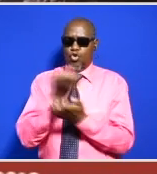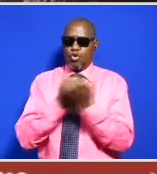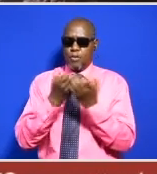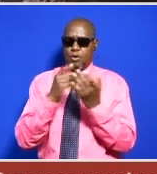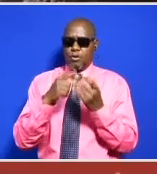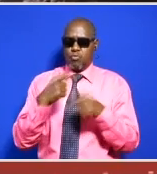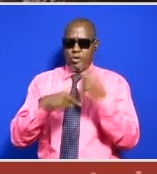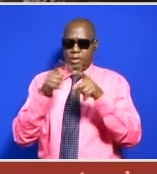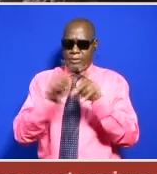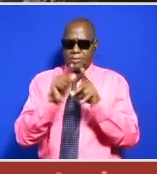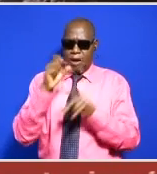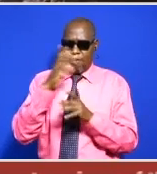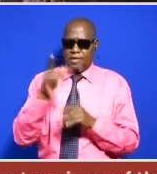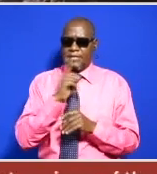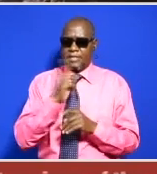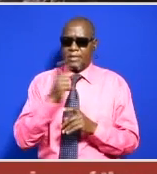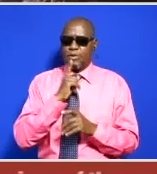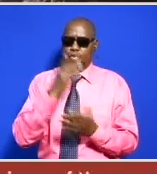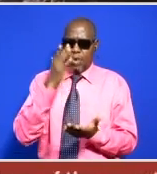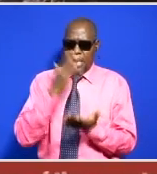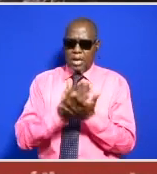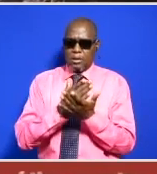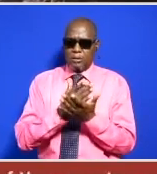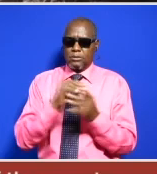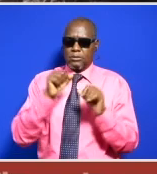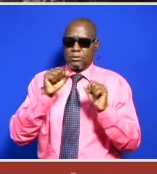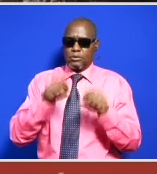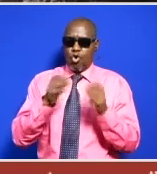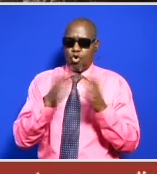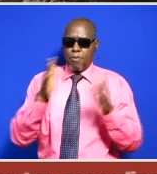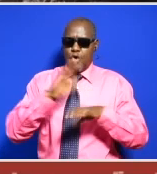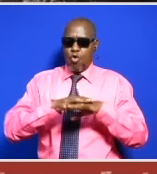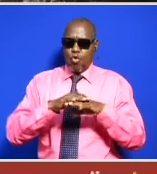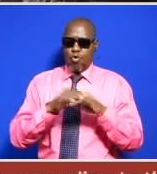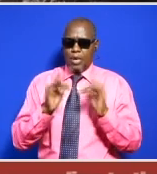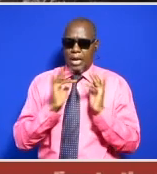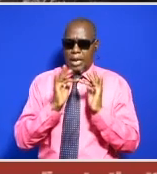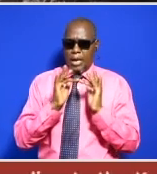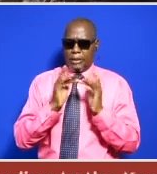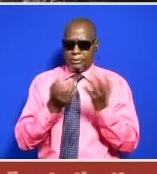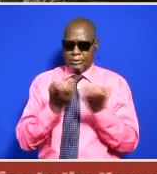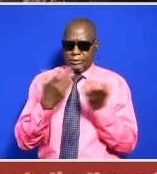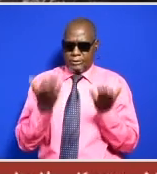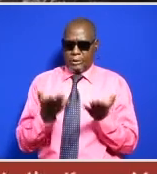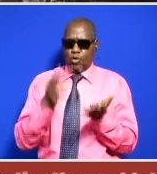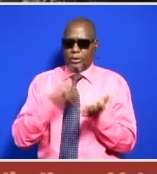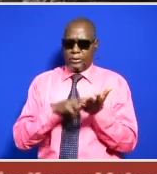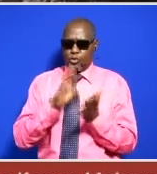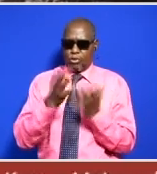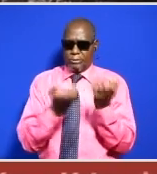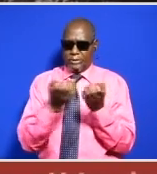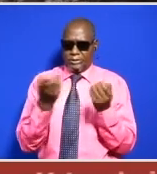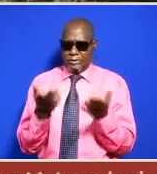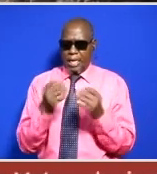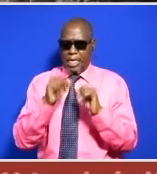had mentioned that you could actually open your online business here, or you could register your business, and you should be